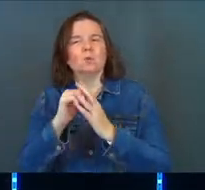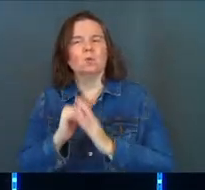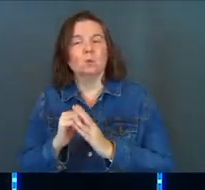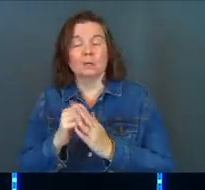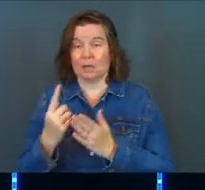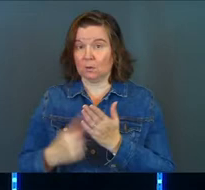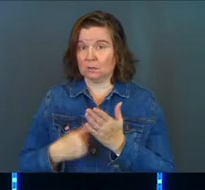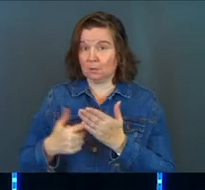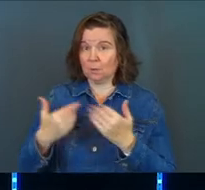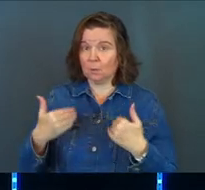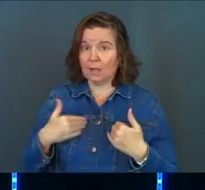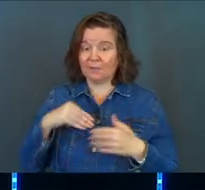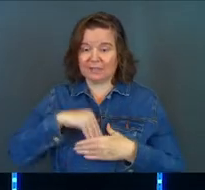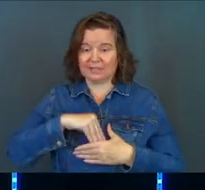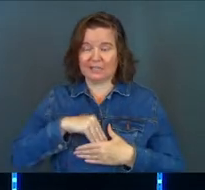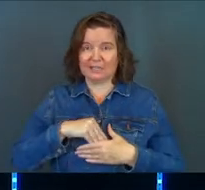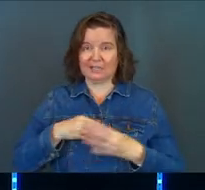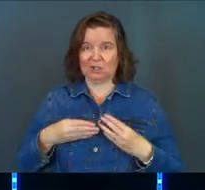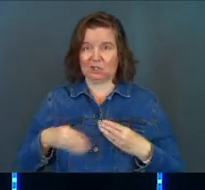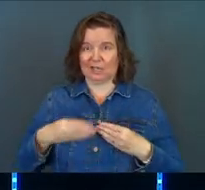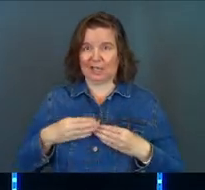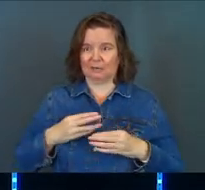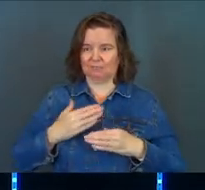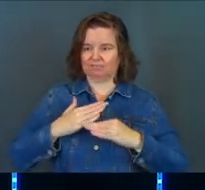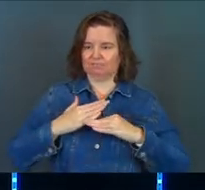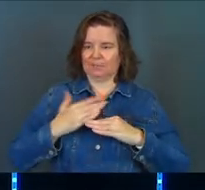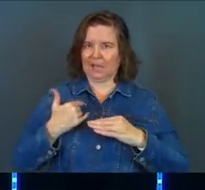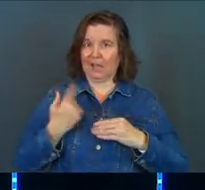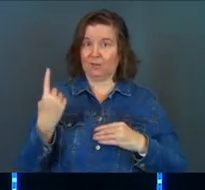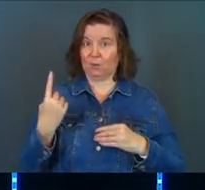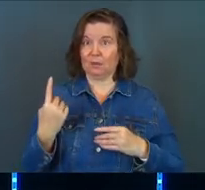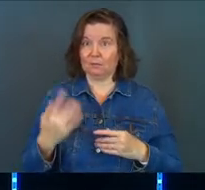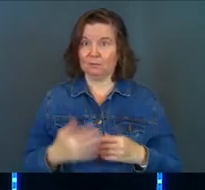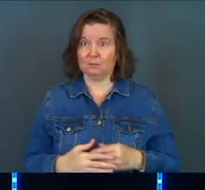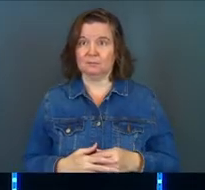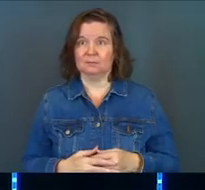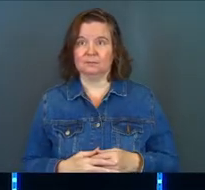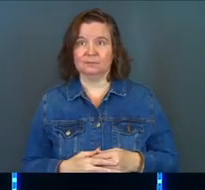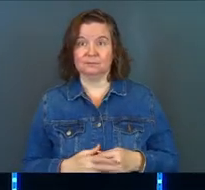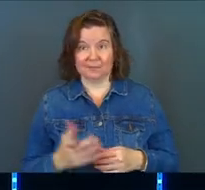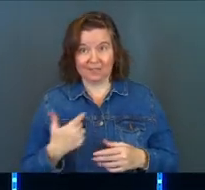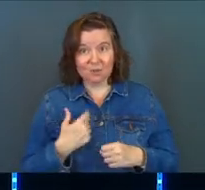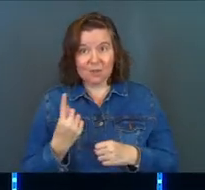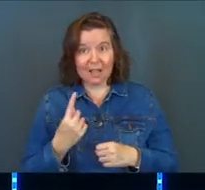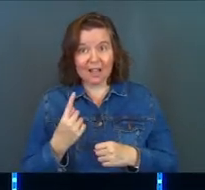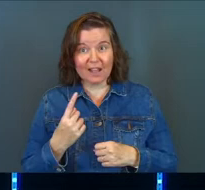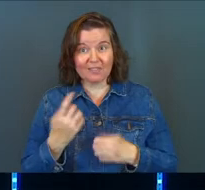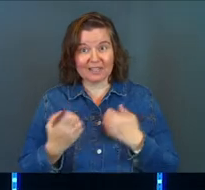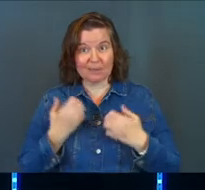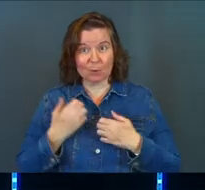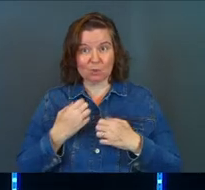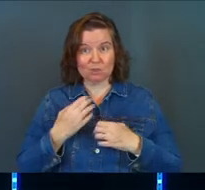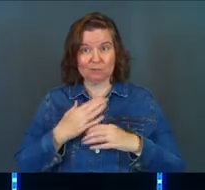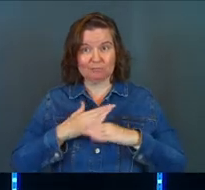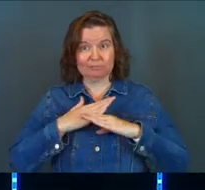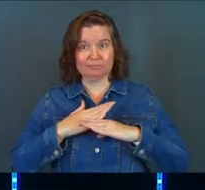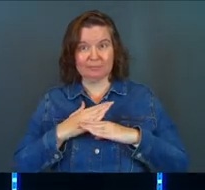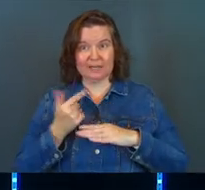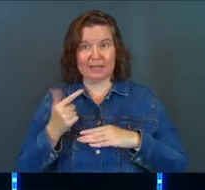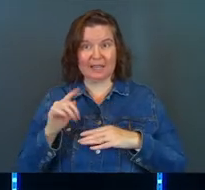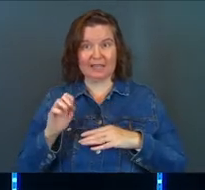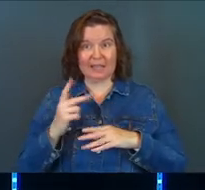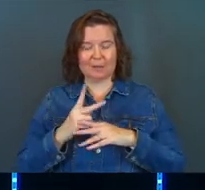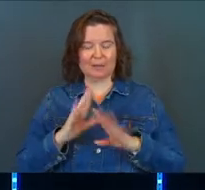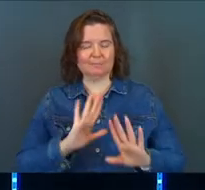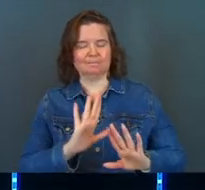worship? Now, sometimes we got this inner gatekeeper inside of us. I've got one. Have you got the little emotional gatekeeper